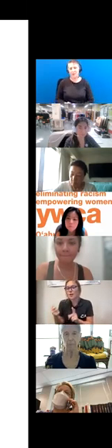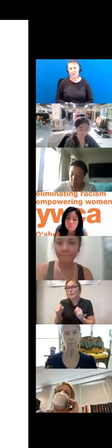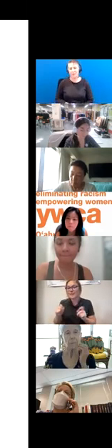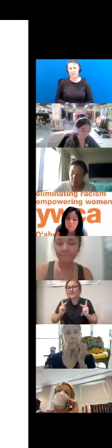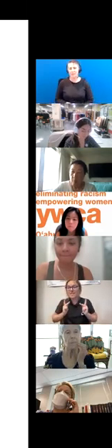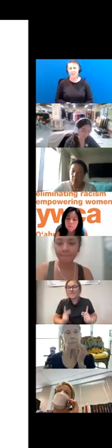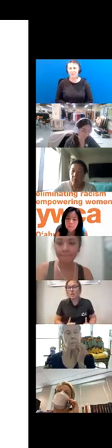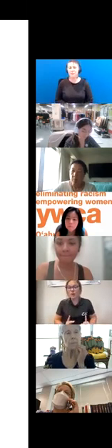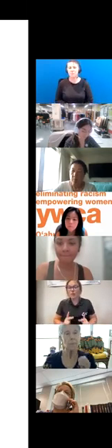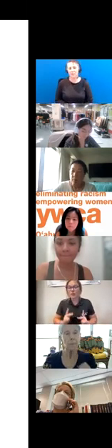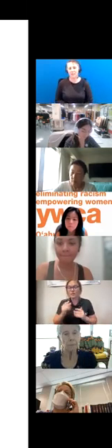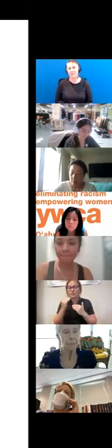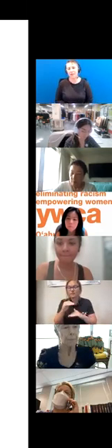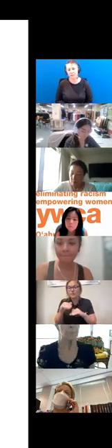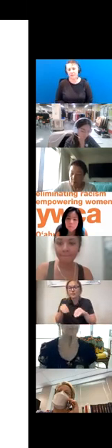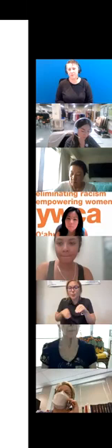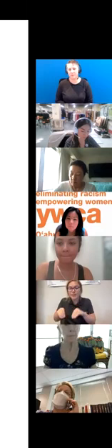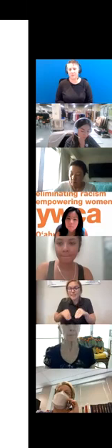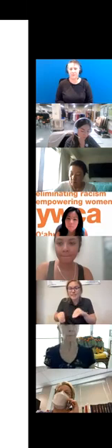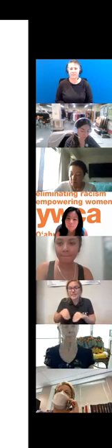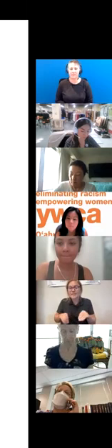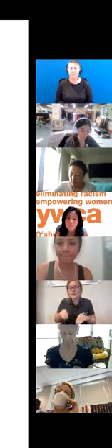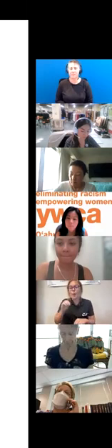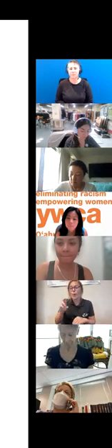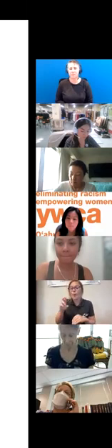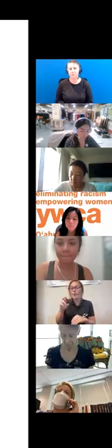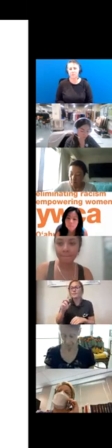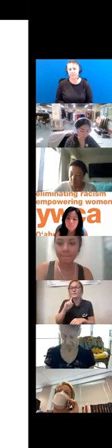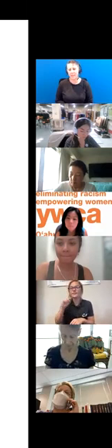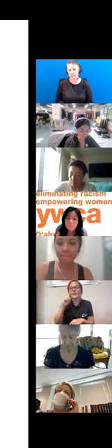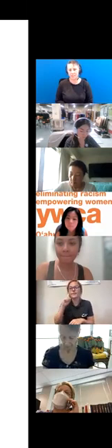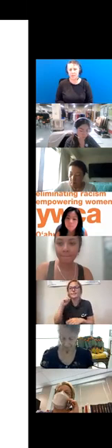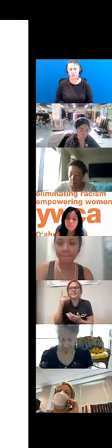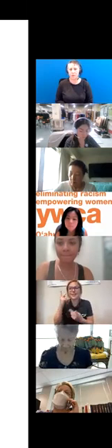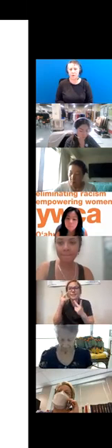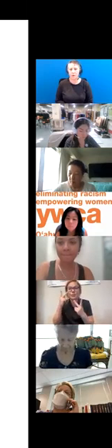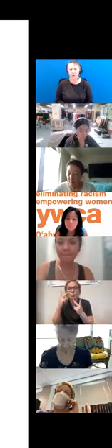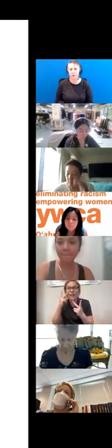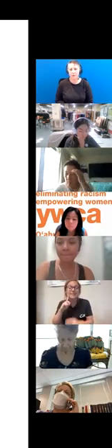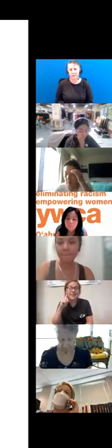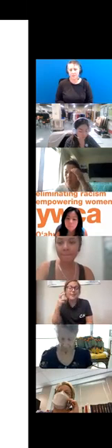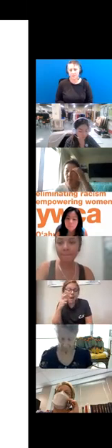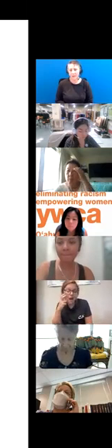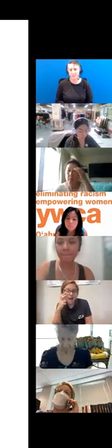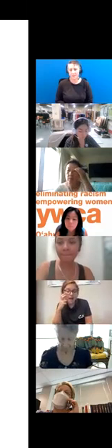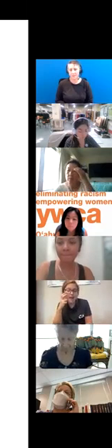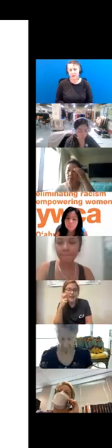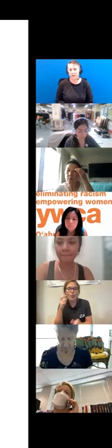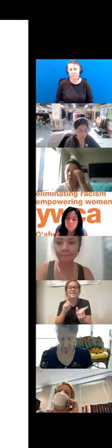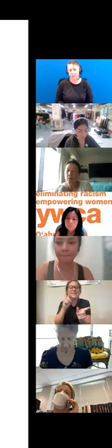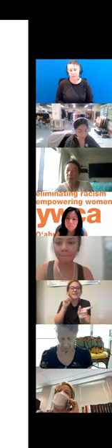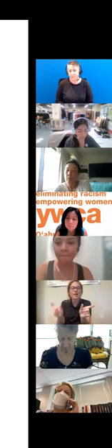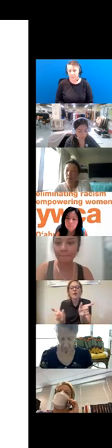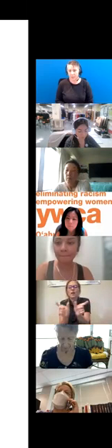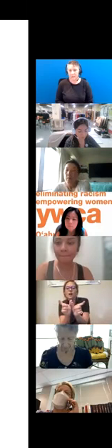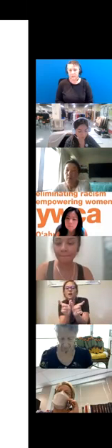So they are deaf as well as have other disabilities like physical limitations, or they are deaf with